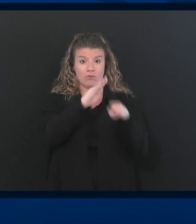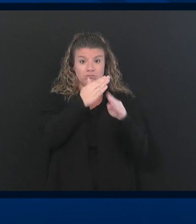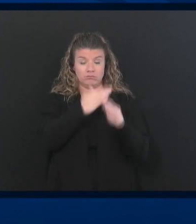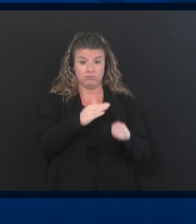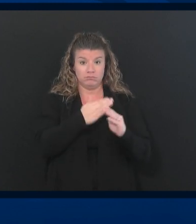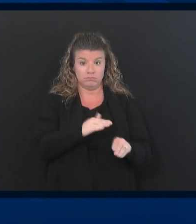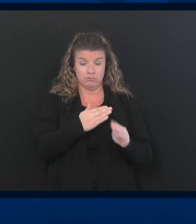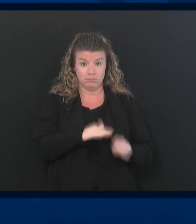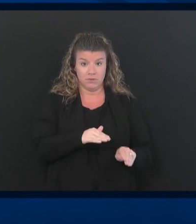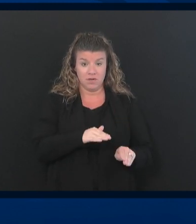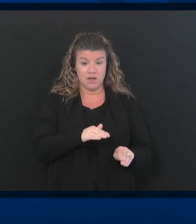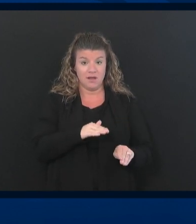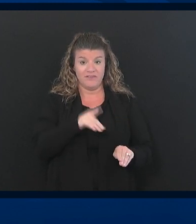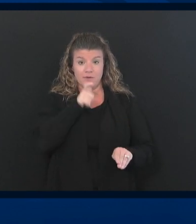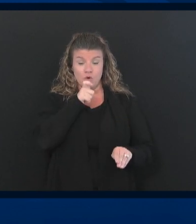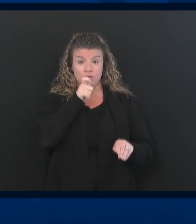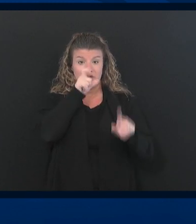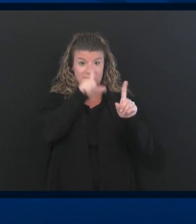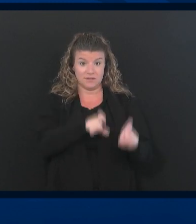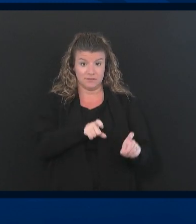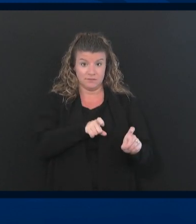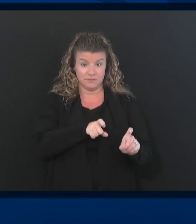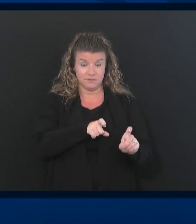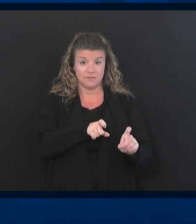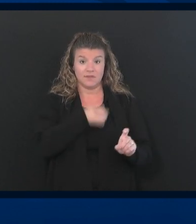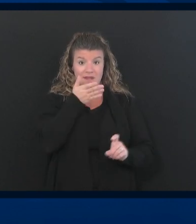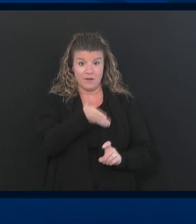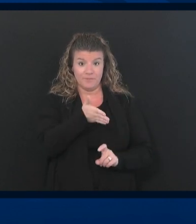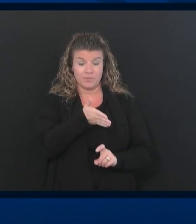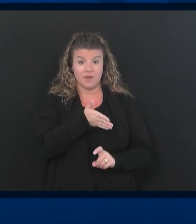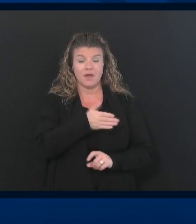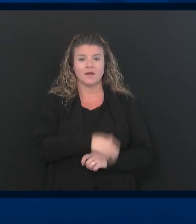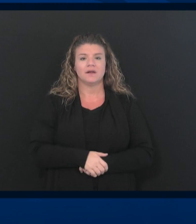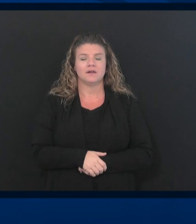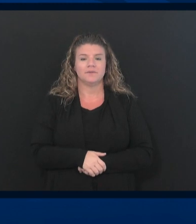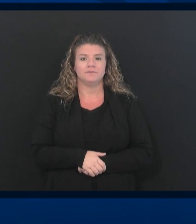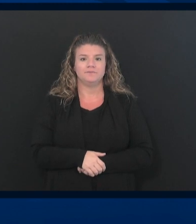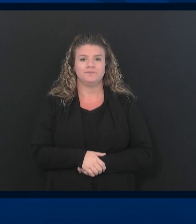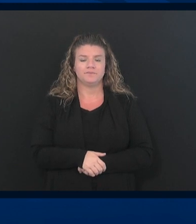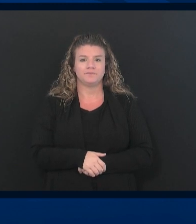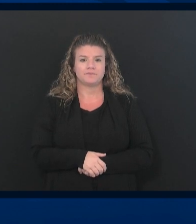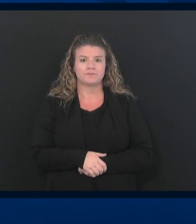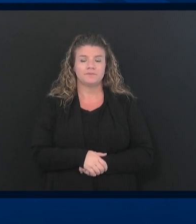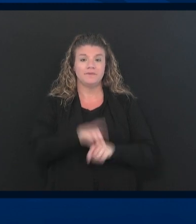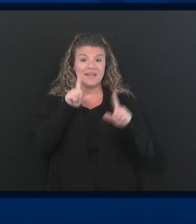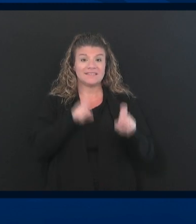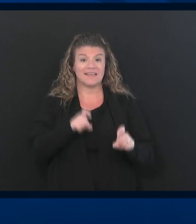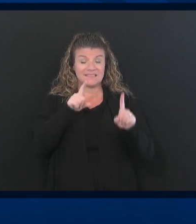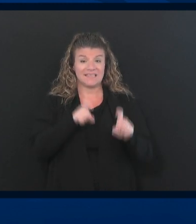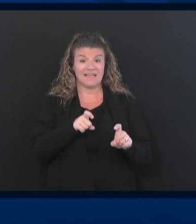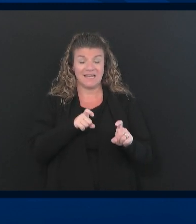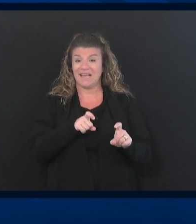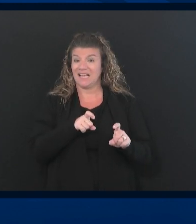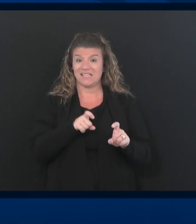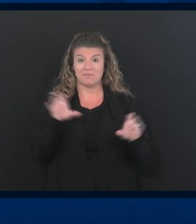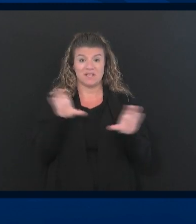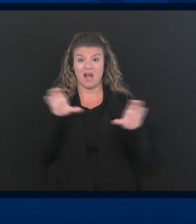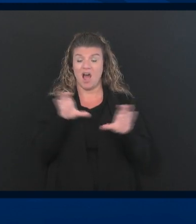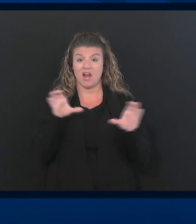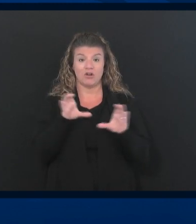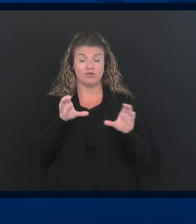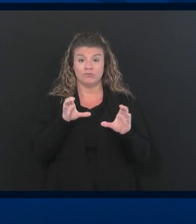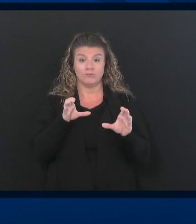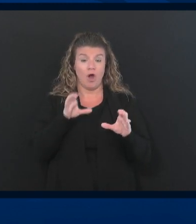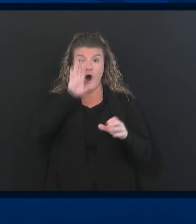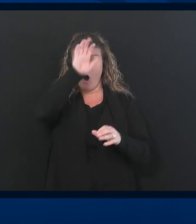of individuals tested, those test results. So what you see essentially there is that testing is being done across the adult